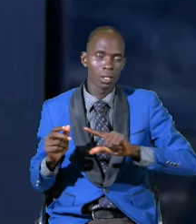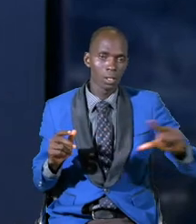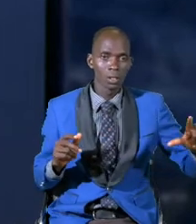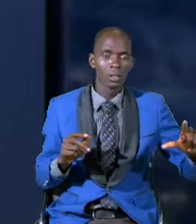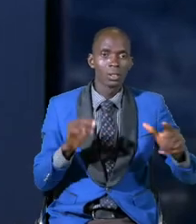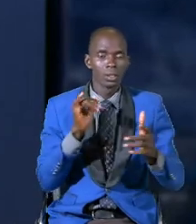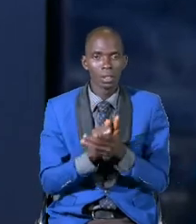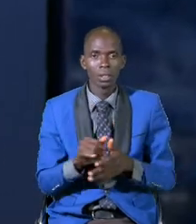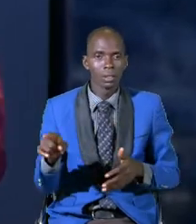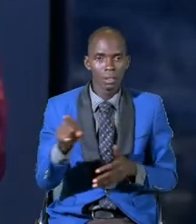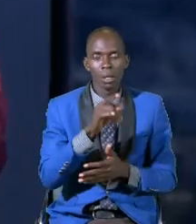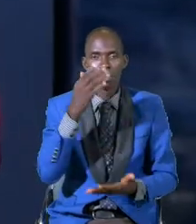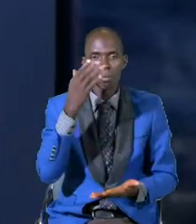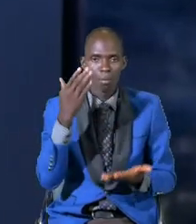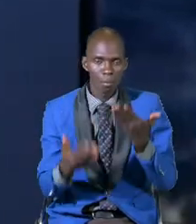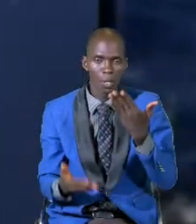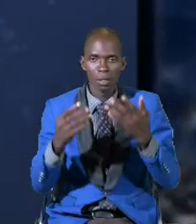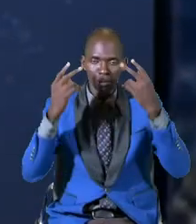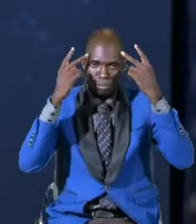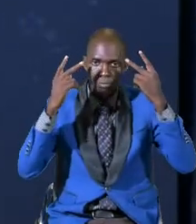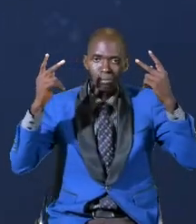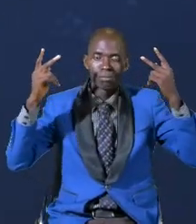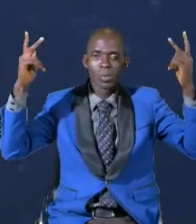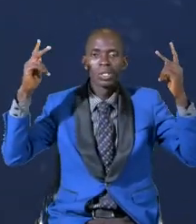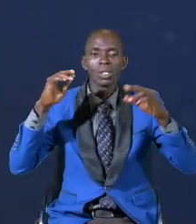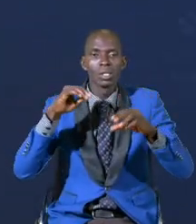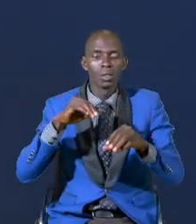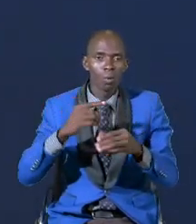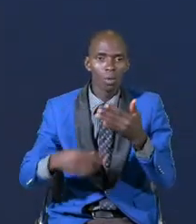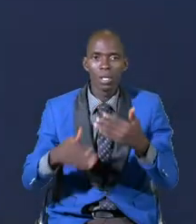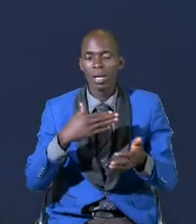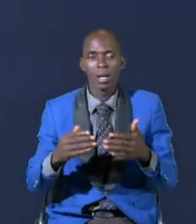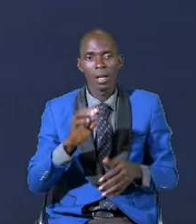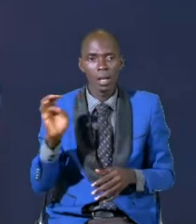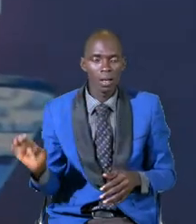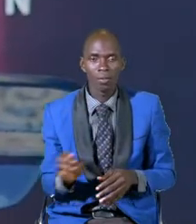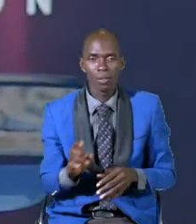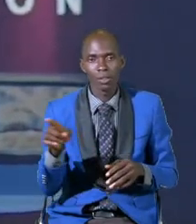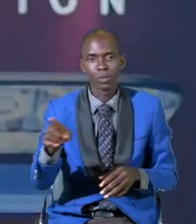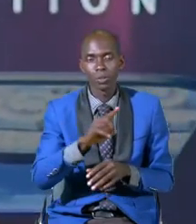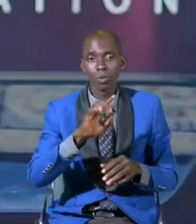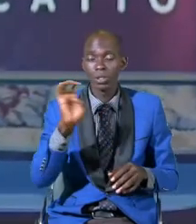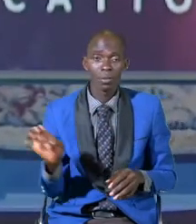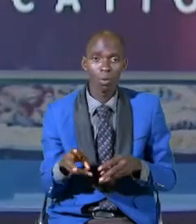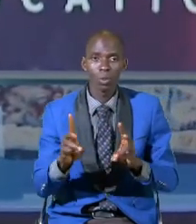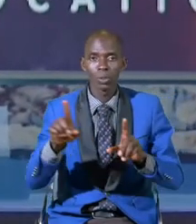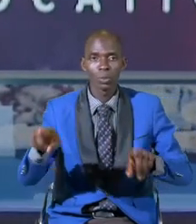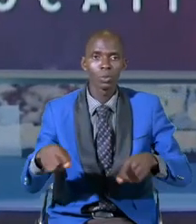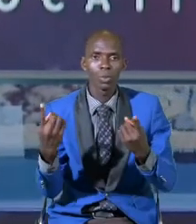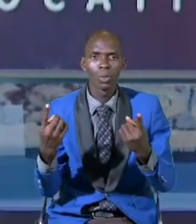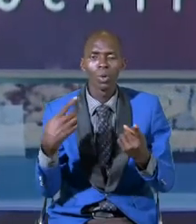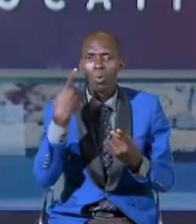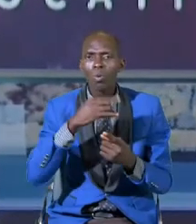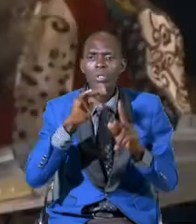thou mayest prosper whithersoever thou goest. Where's the prospered man